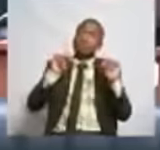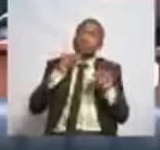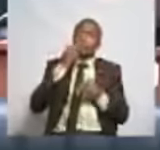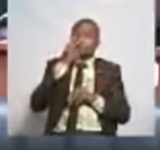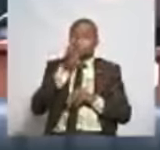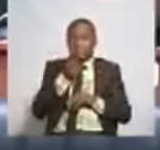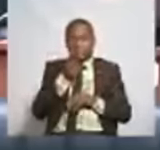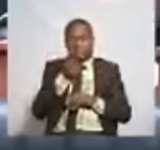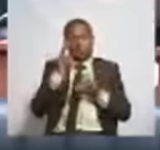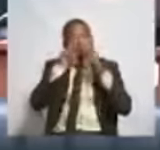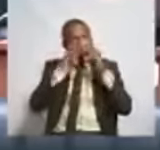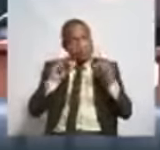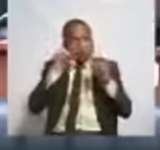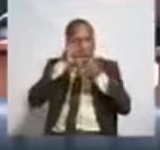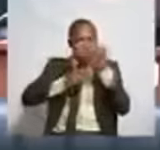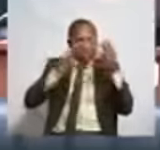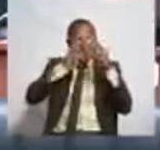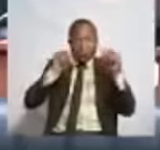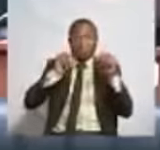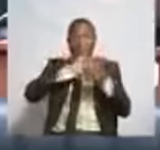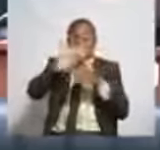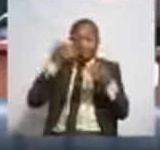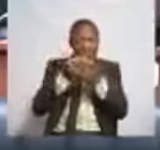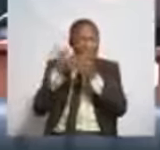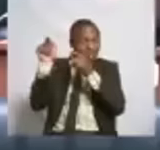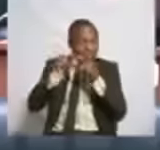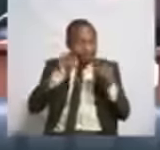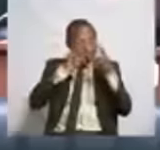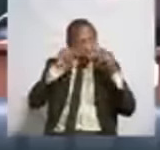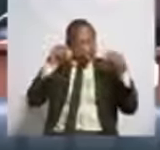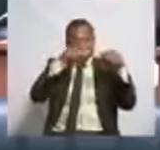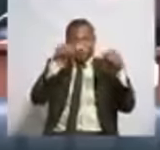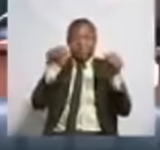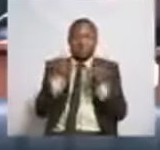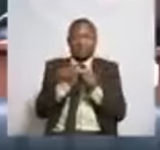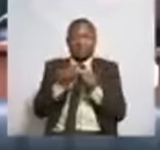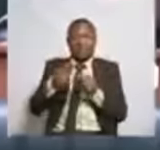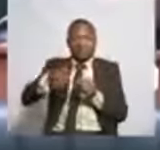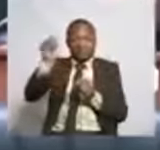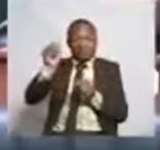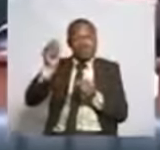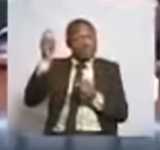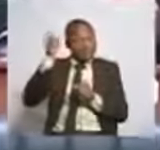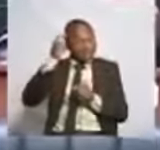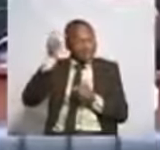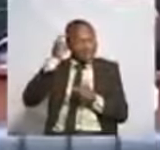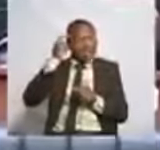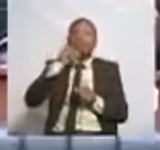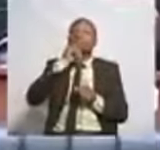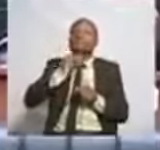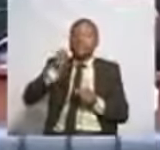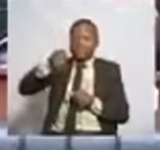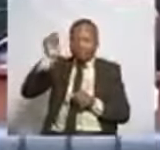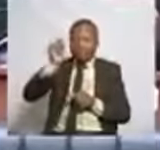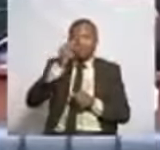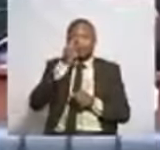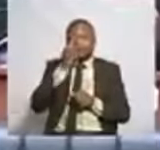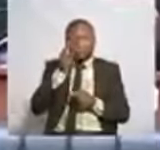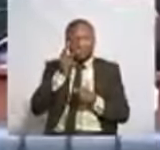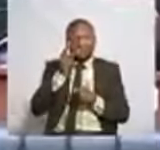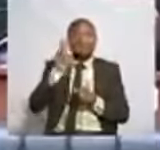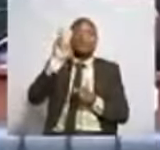see the rural, what rural? We are all from the rural areas. I'm a headman myself, as I speak to you.